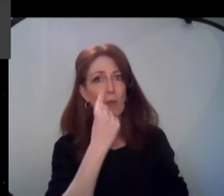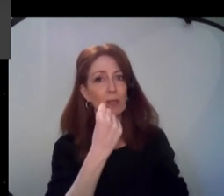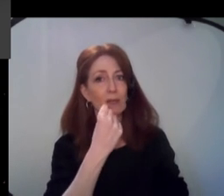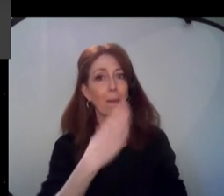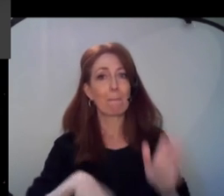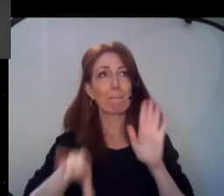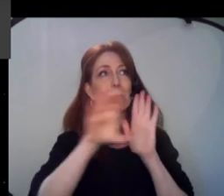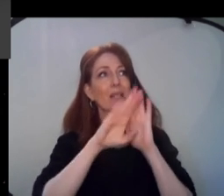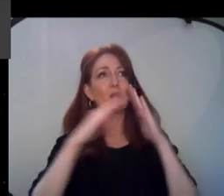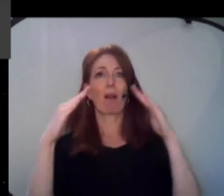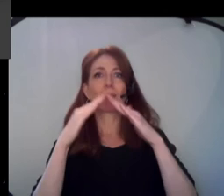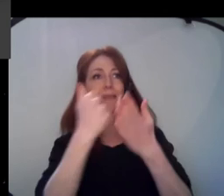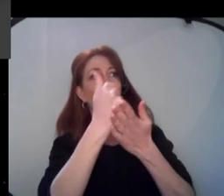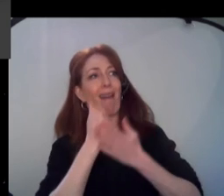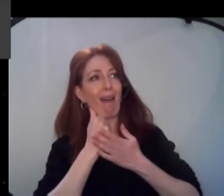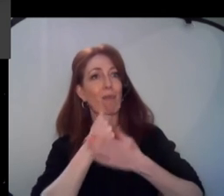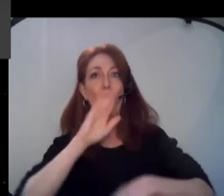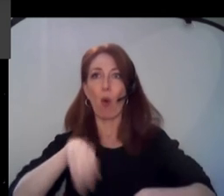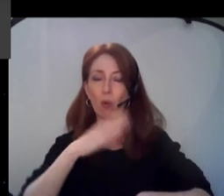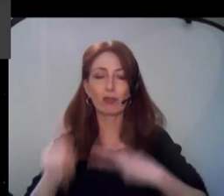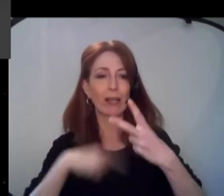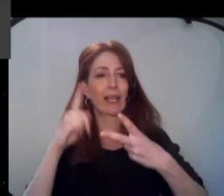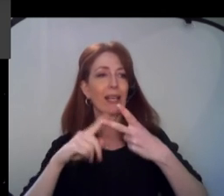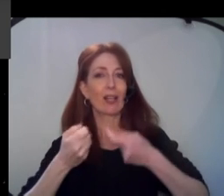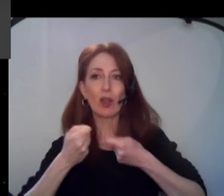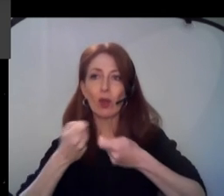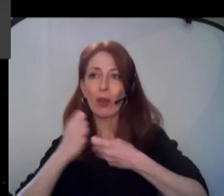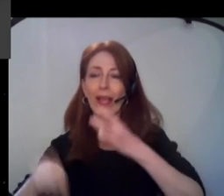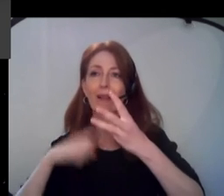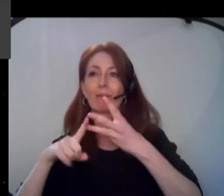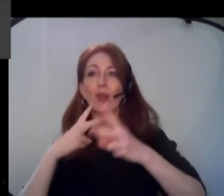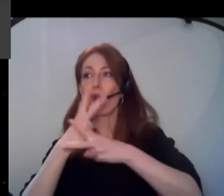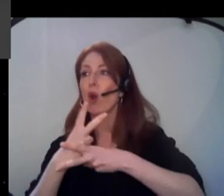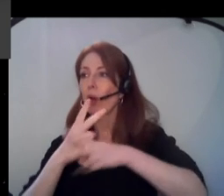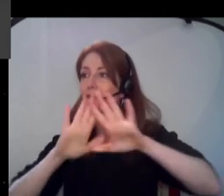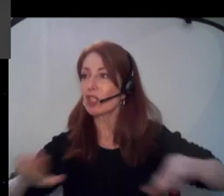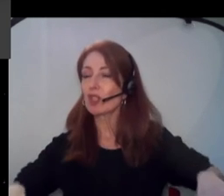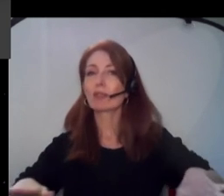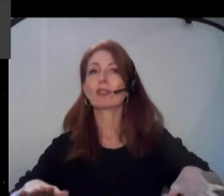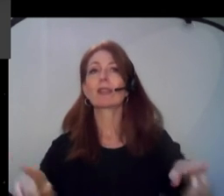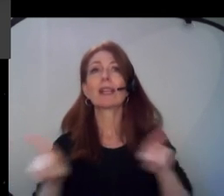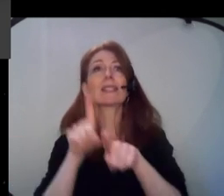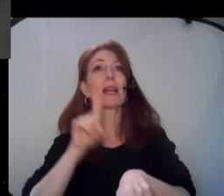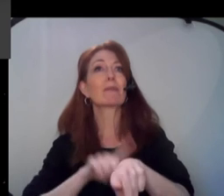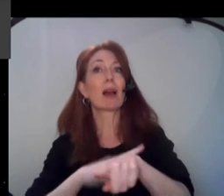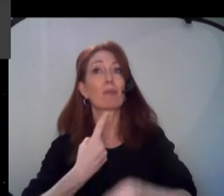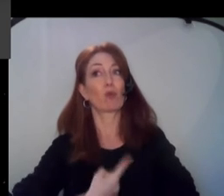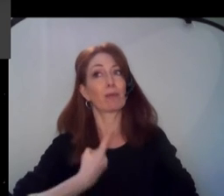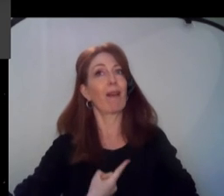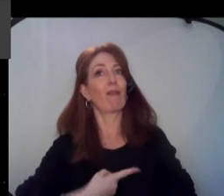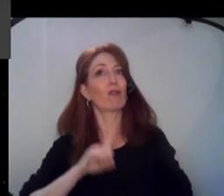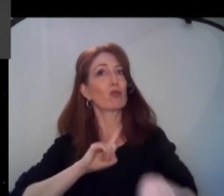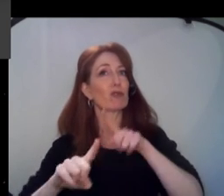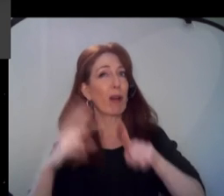to do some of the cooking, to do the laundry, to look after your multiple children while you were trying to do your art. So I suspect that just